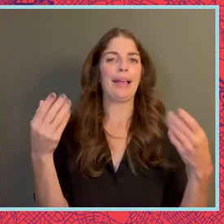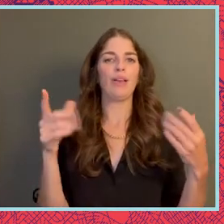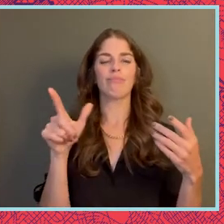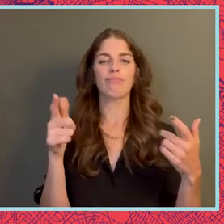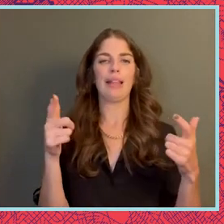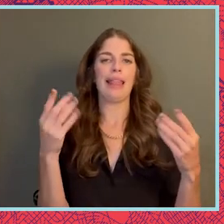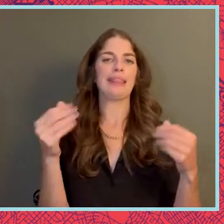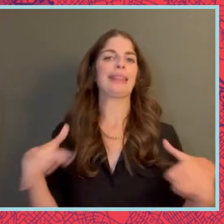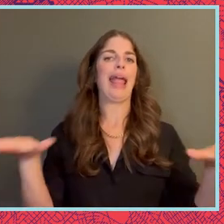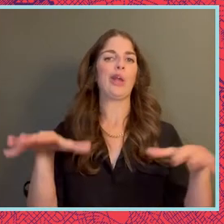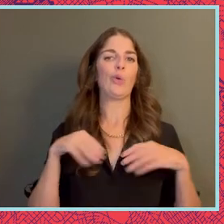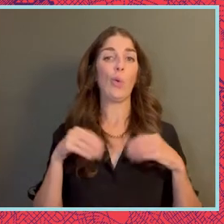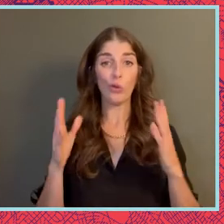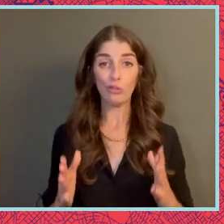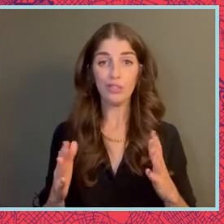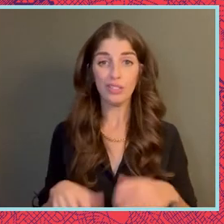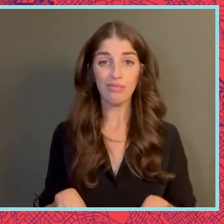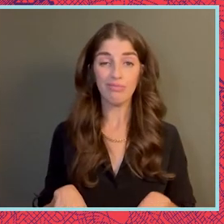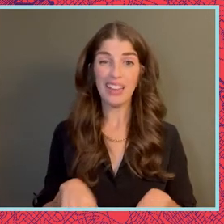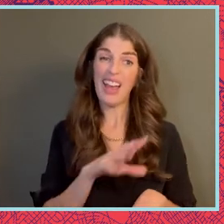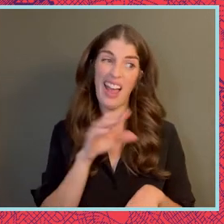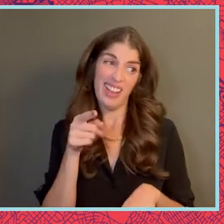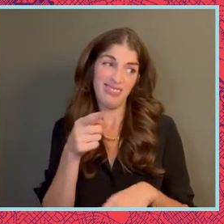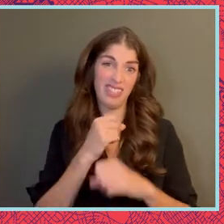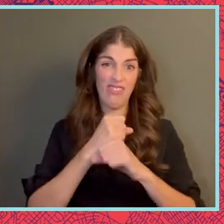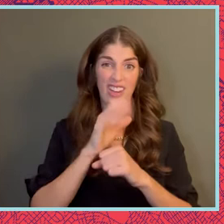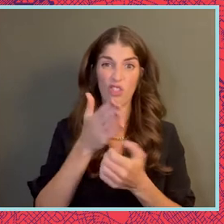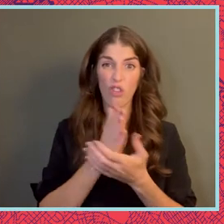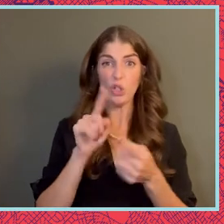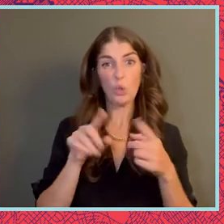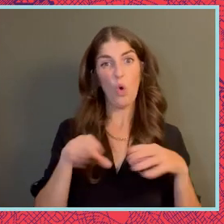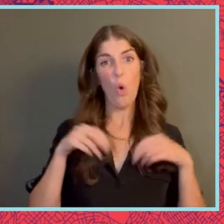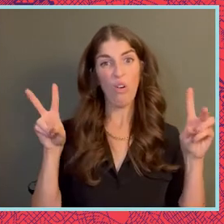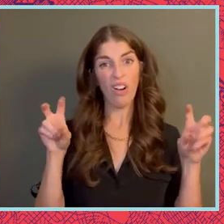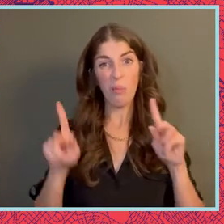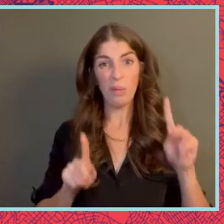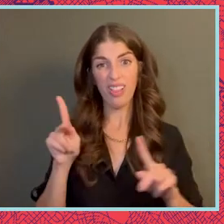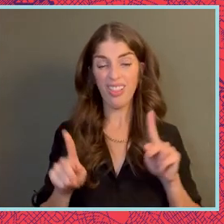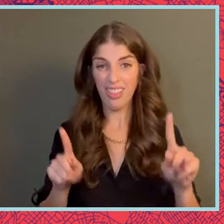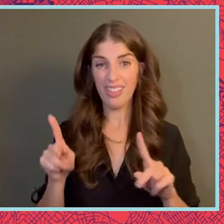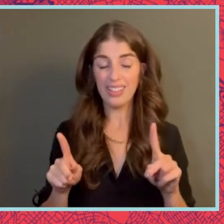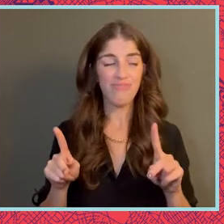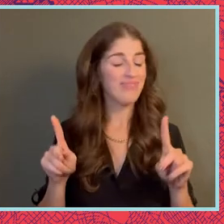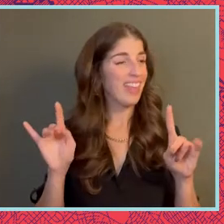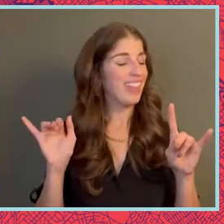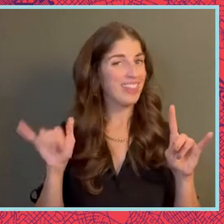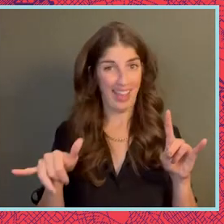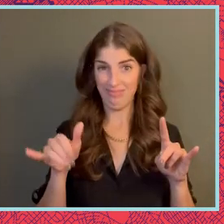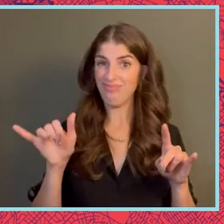defending their ability to own people. That's what the Confederacy was about. And kind of still see